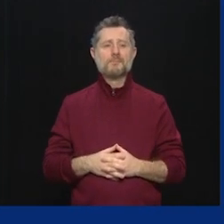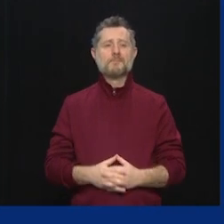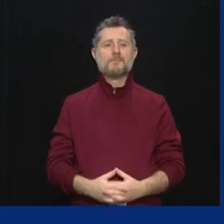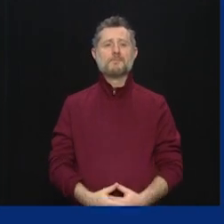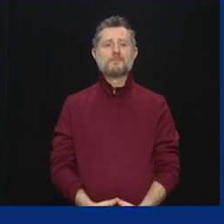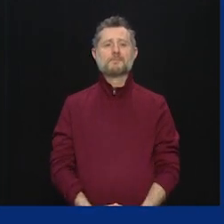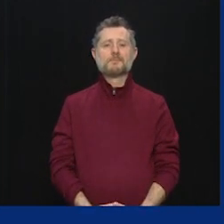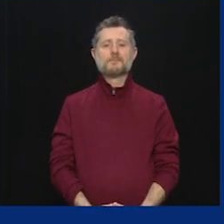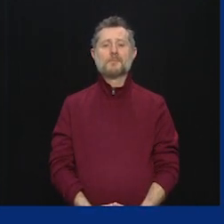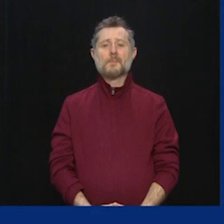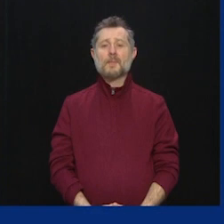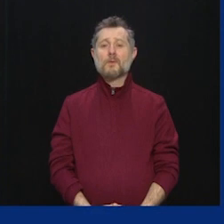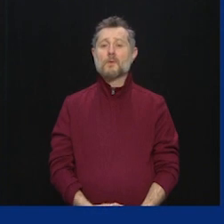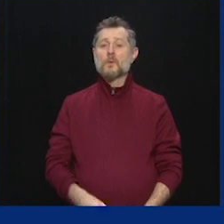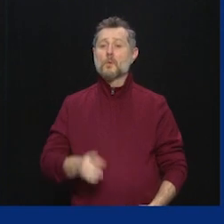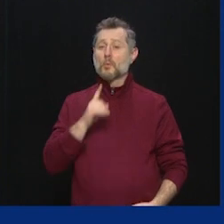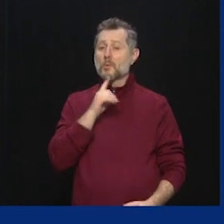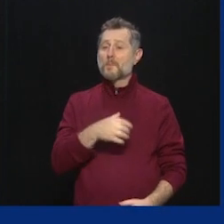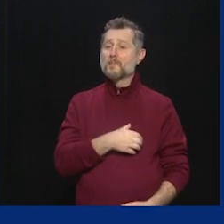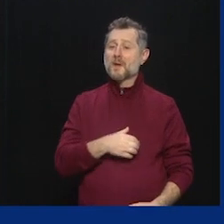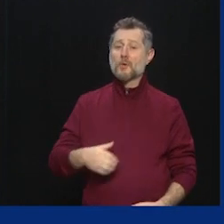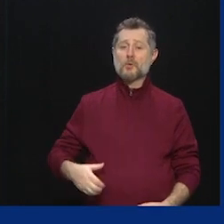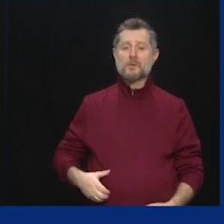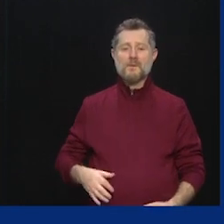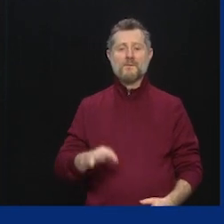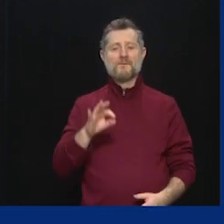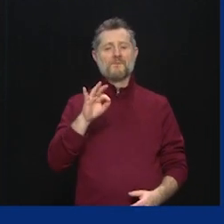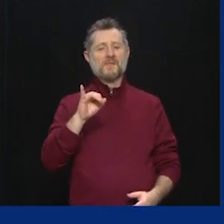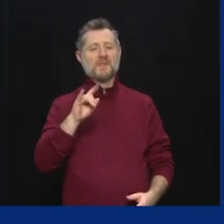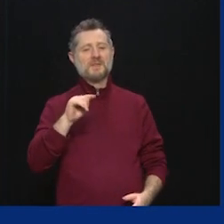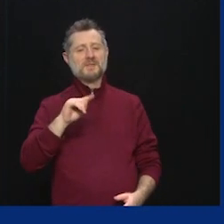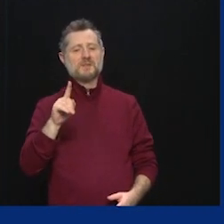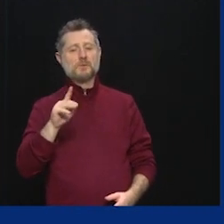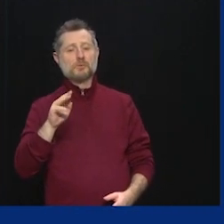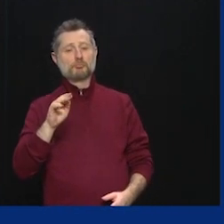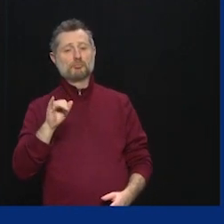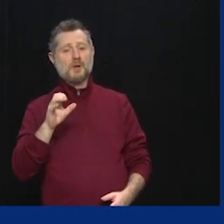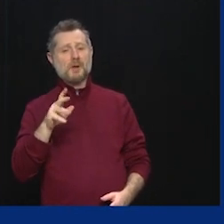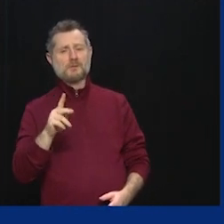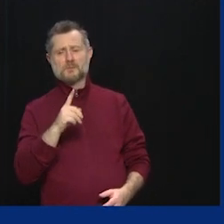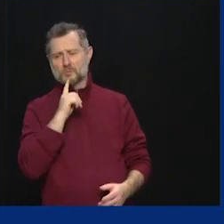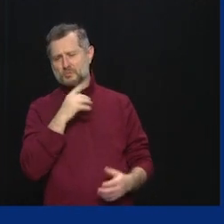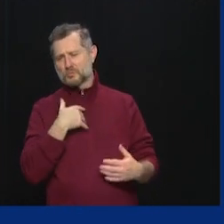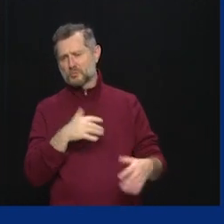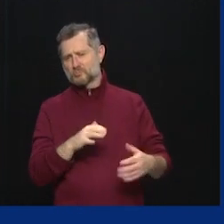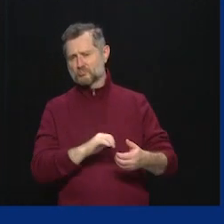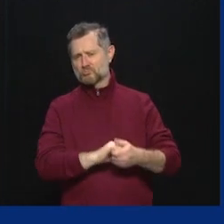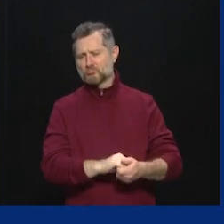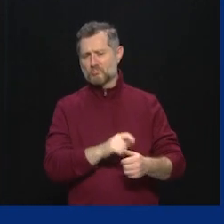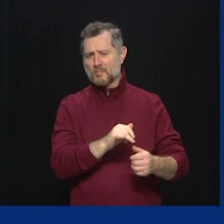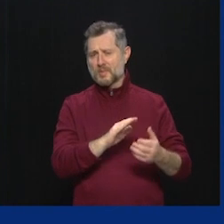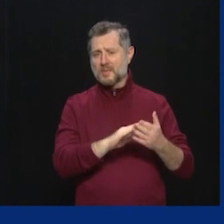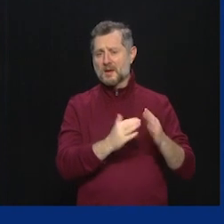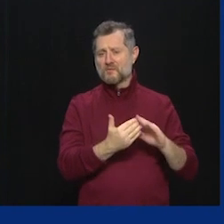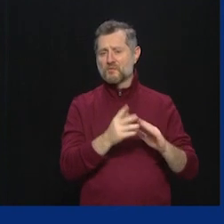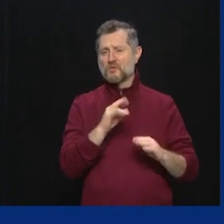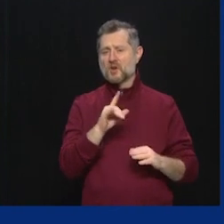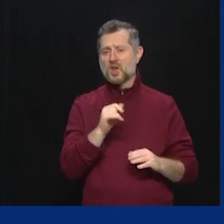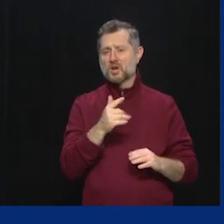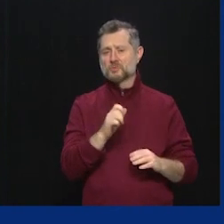We have Mayor Kevin Fitzpatrick, who's been a terrific partner from the village of Floral Park.